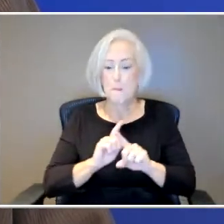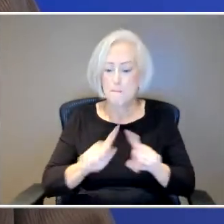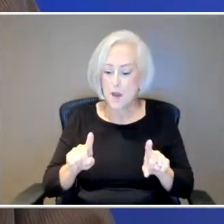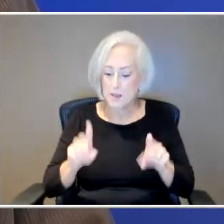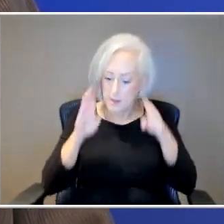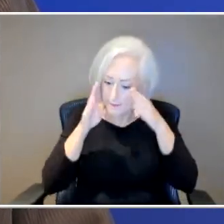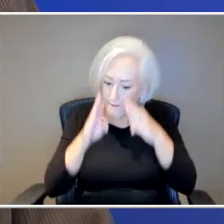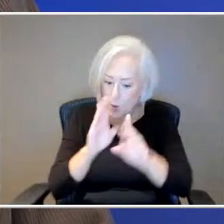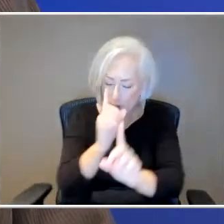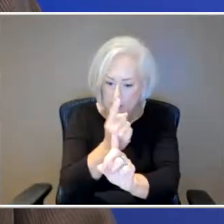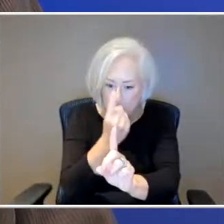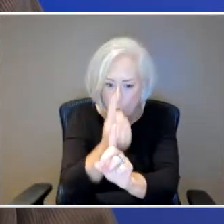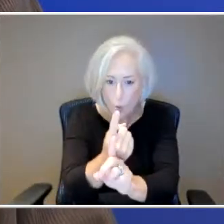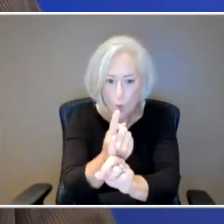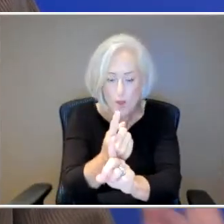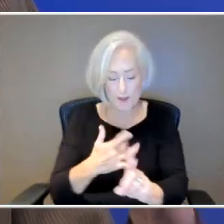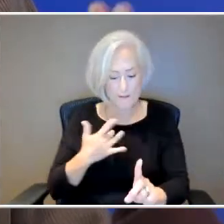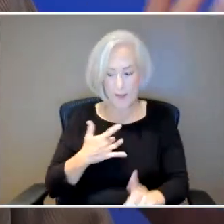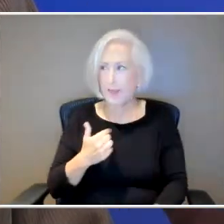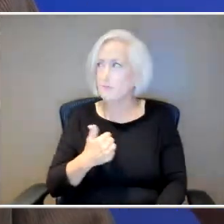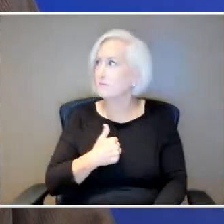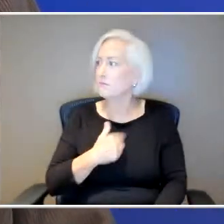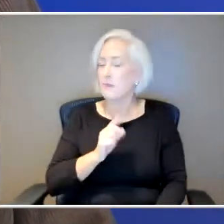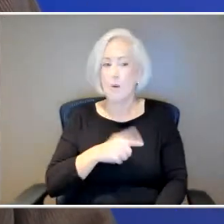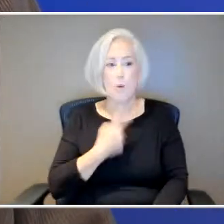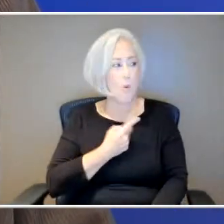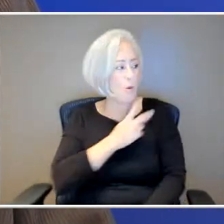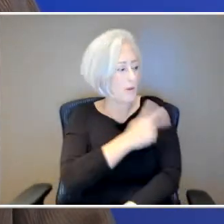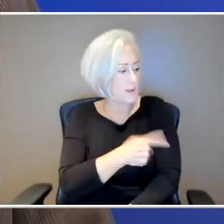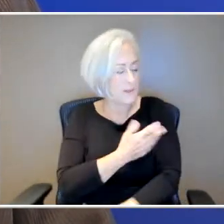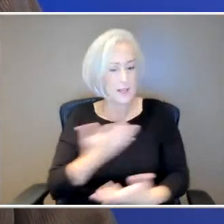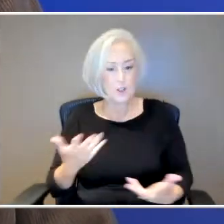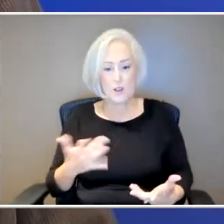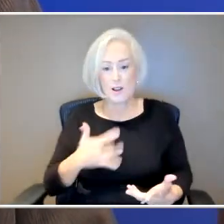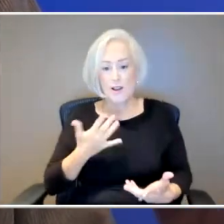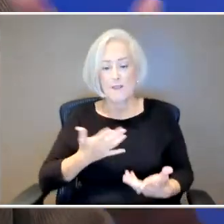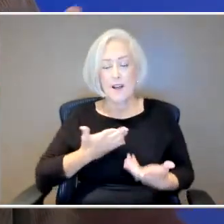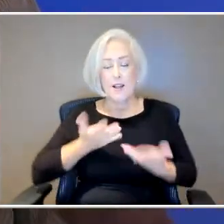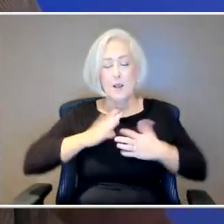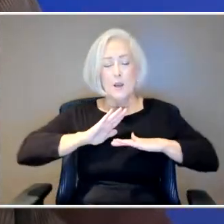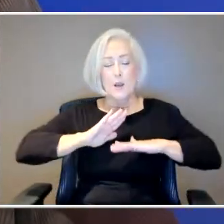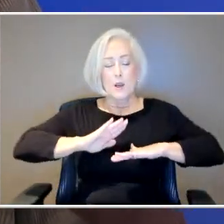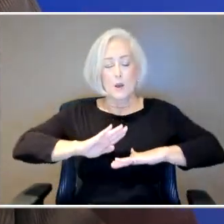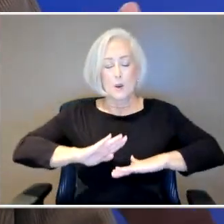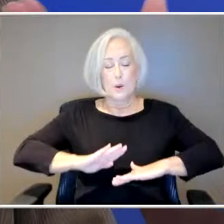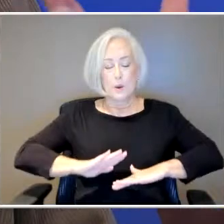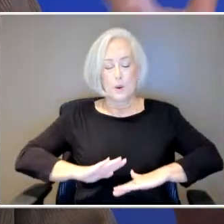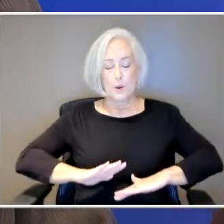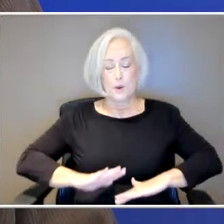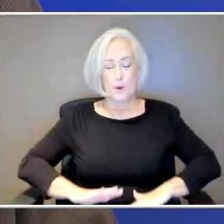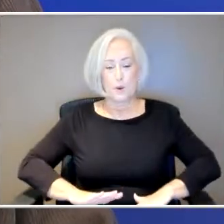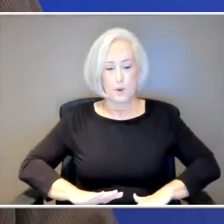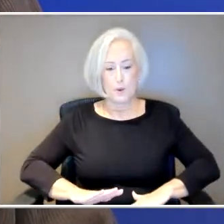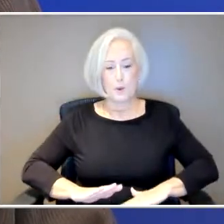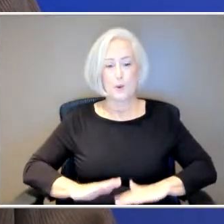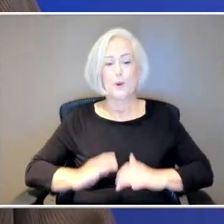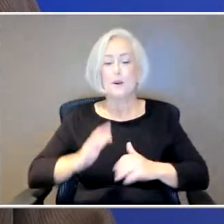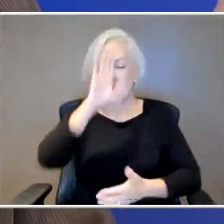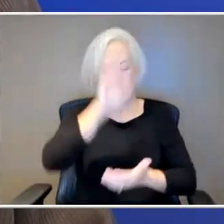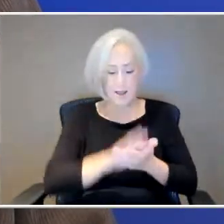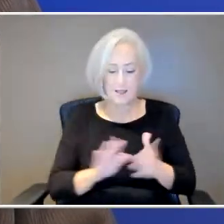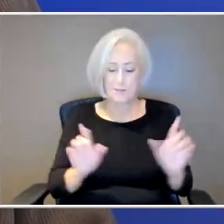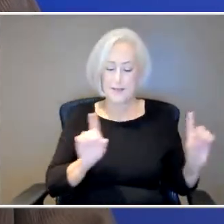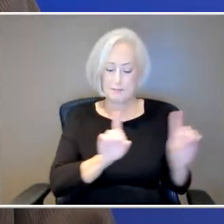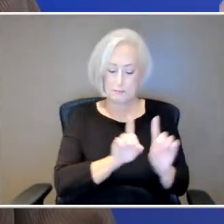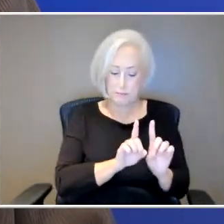I felt like I was their only patient. And the sense of peace I had with Scott by my side and my family